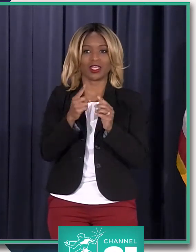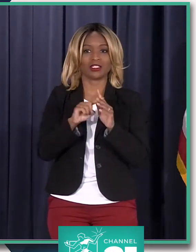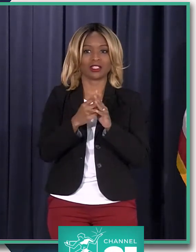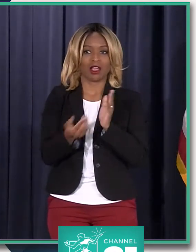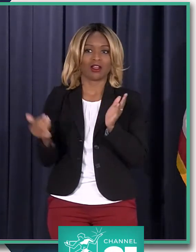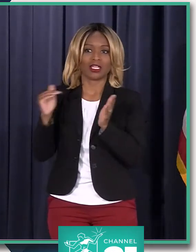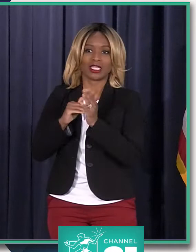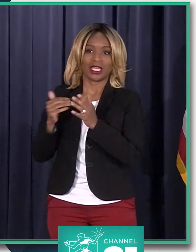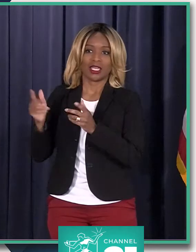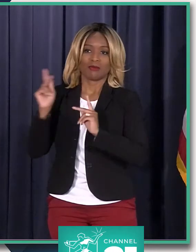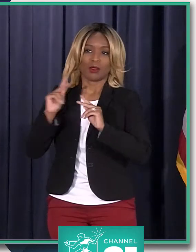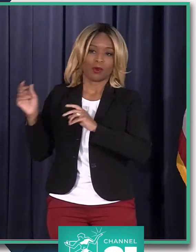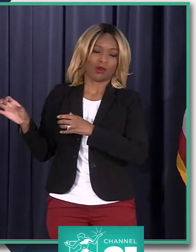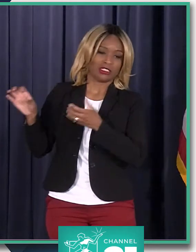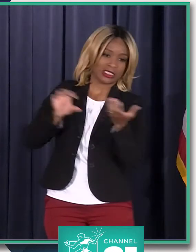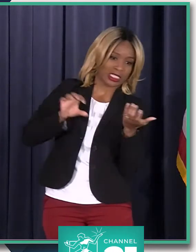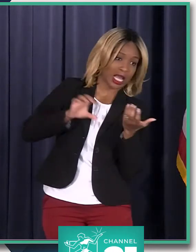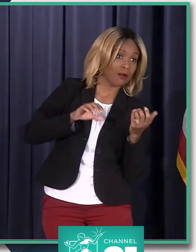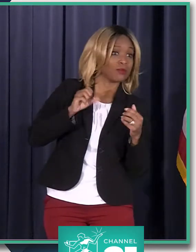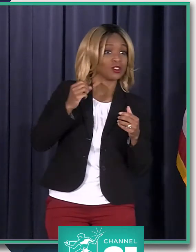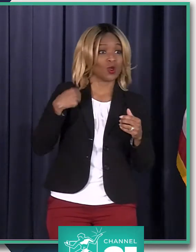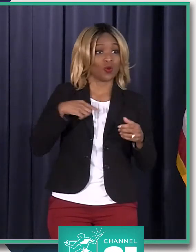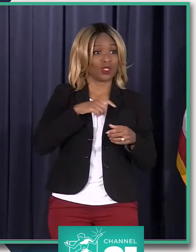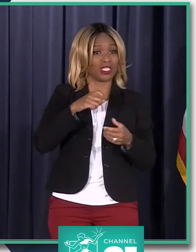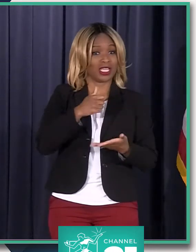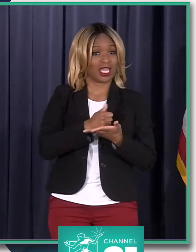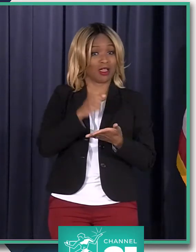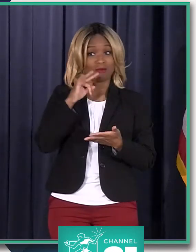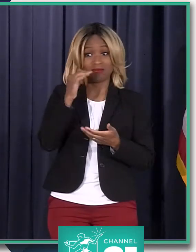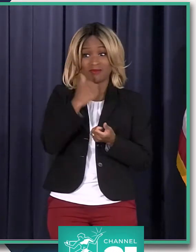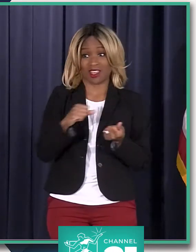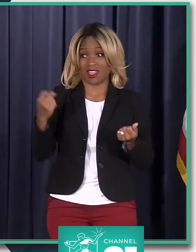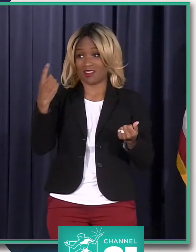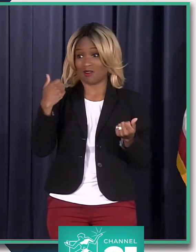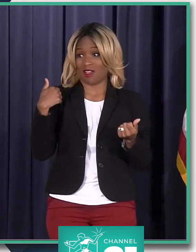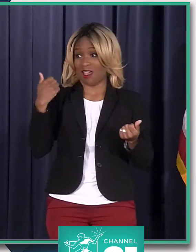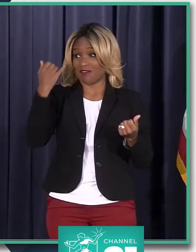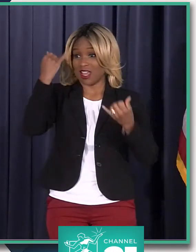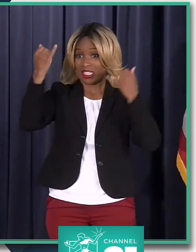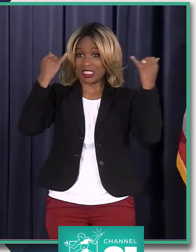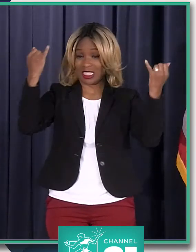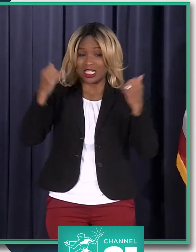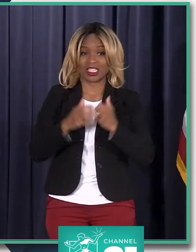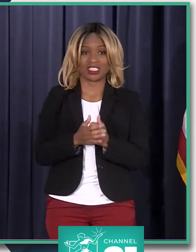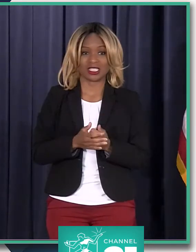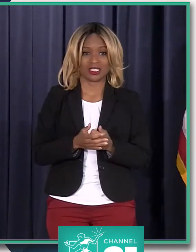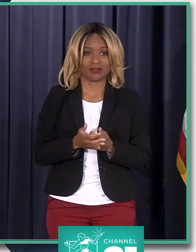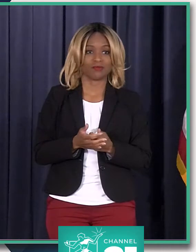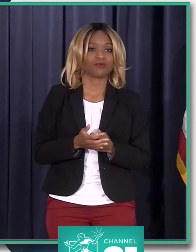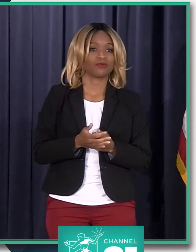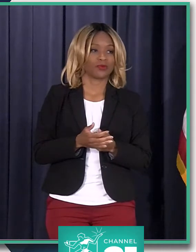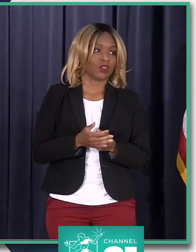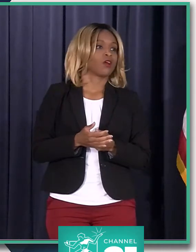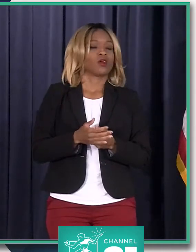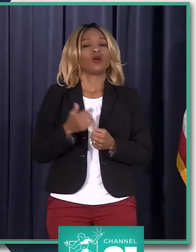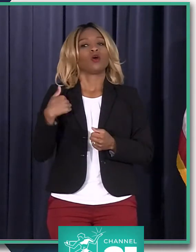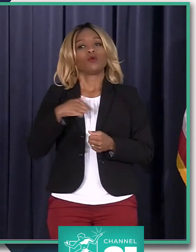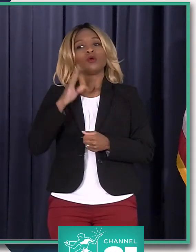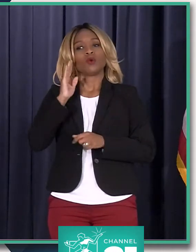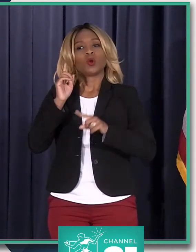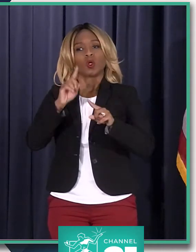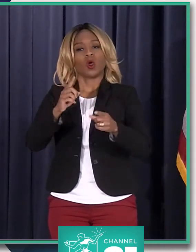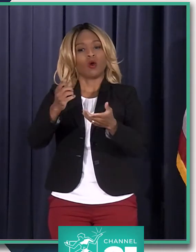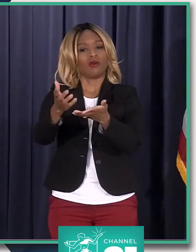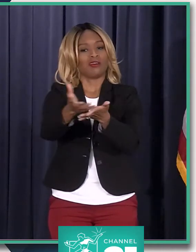we need help if anybody's got any ideas, Mayor. Okay, well, we're going to get out and get what's dumped there again in